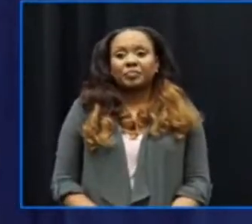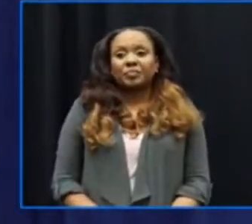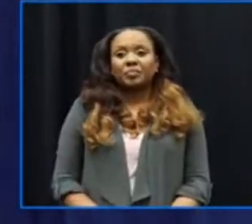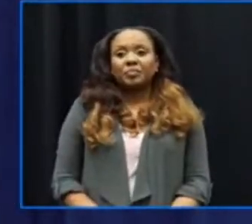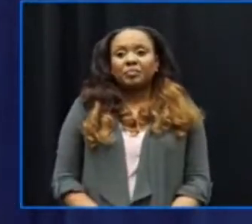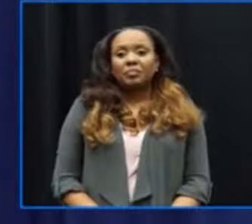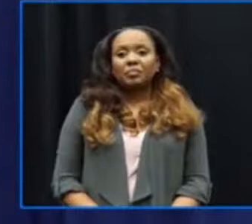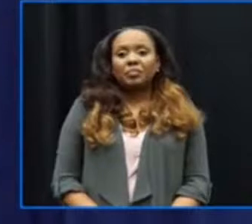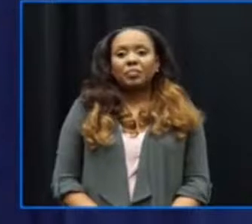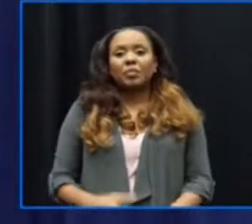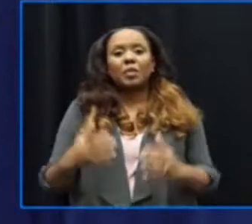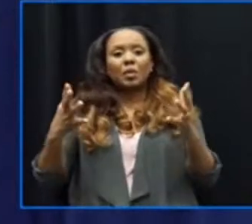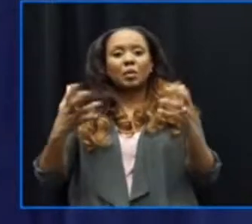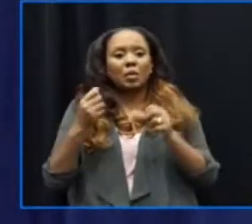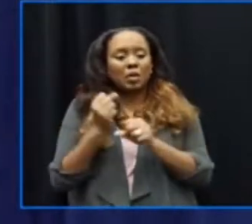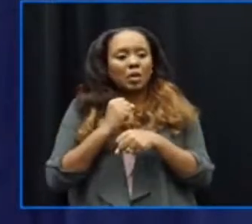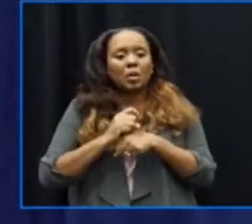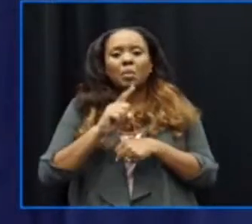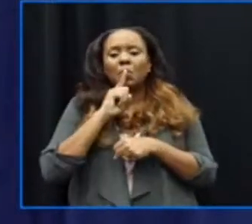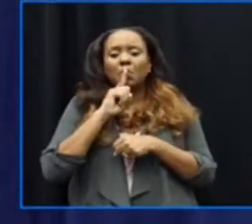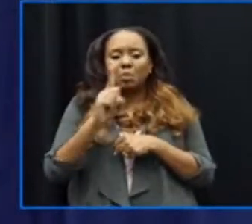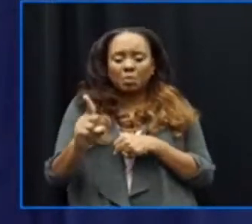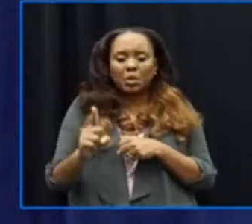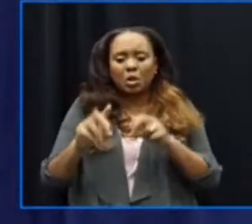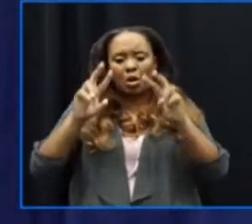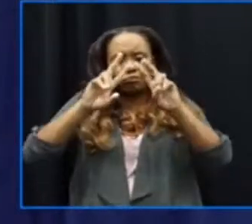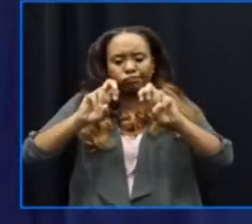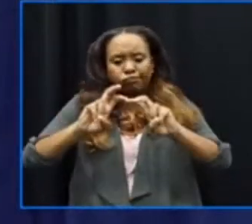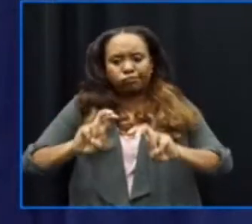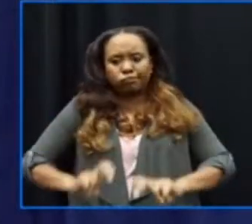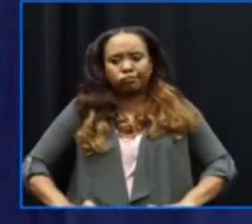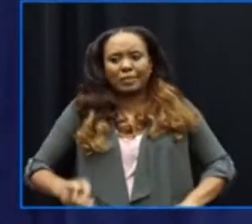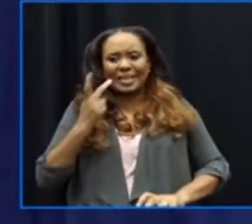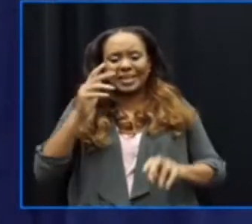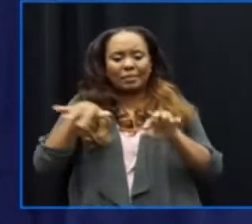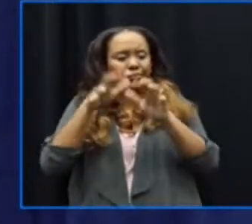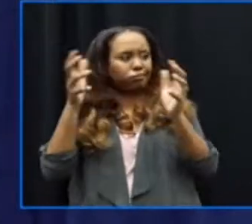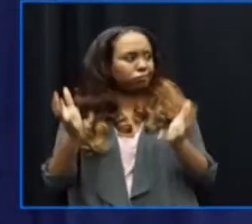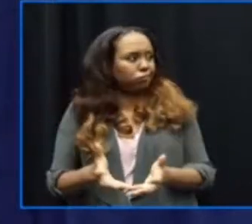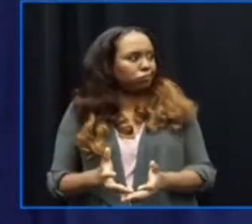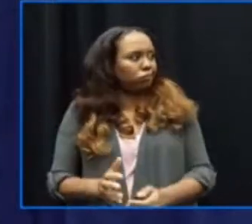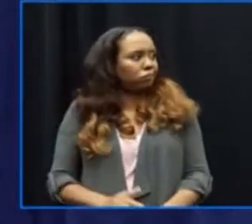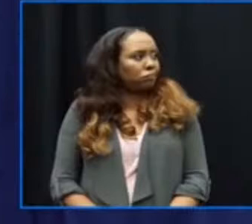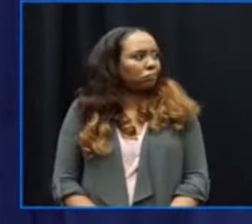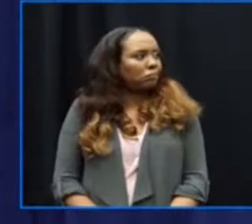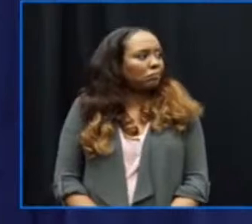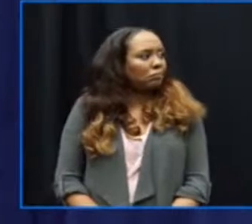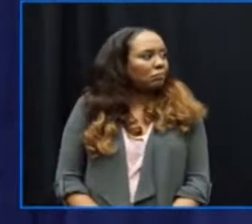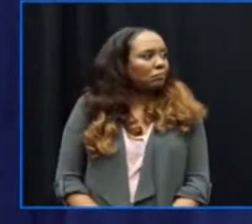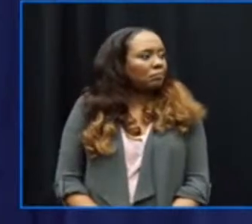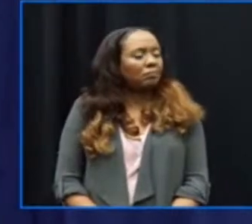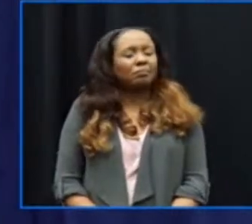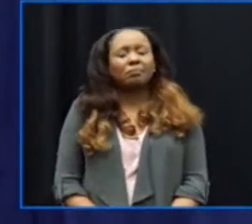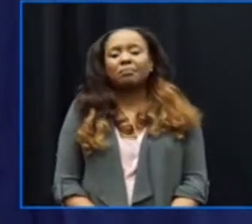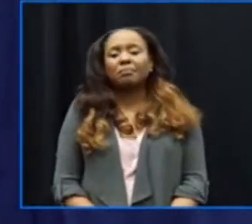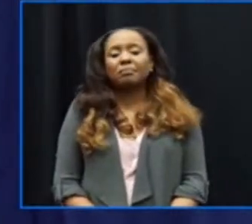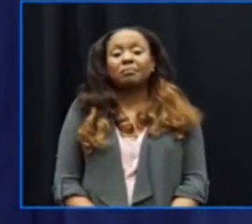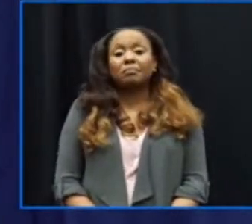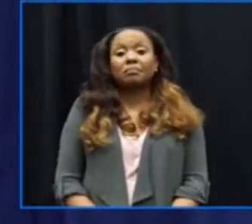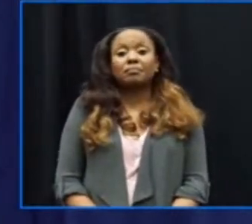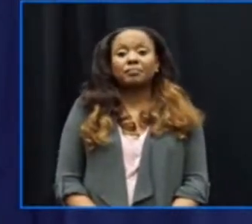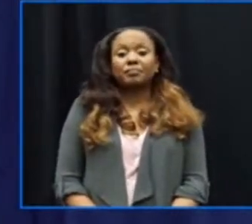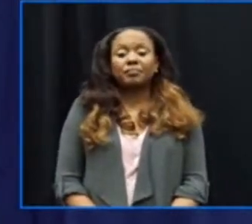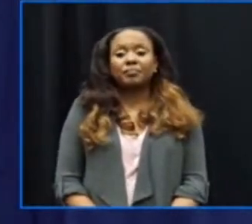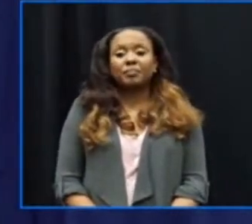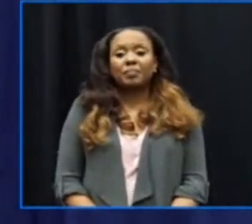cover that base before we look to those who need it less. And the other option is to make it more equitable. So some people believe that they